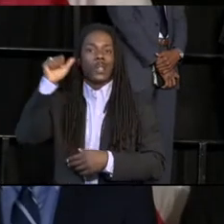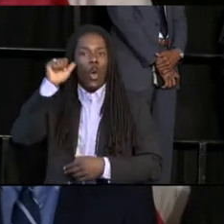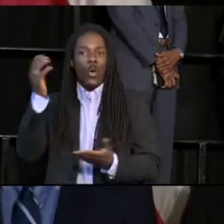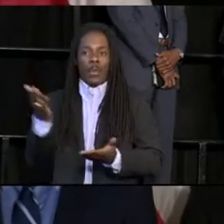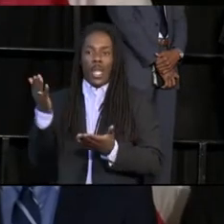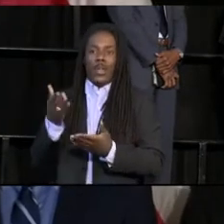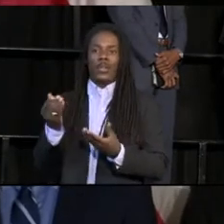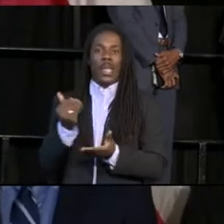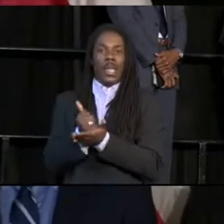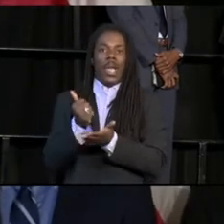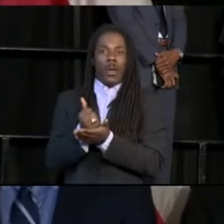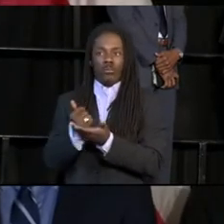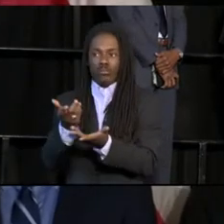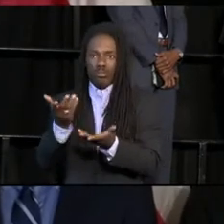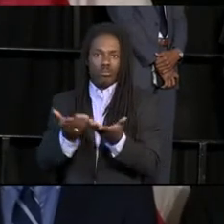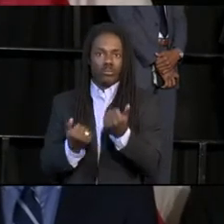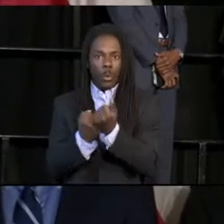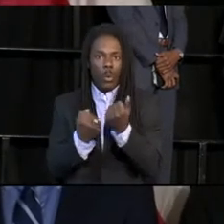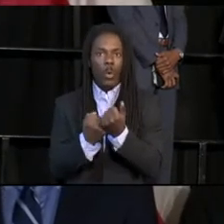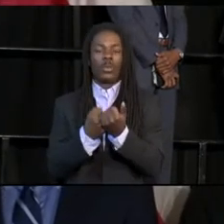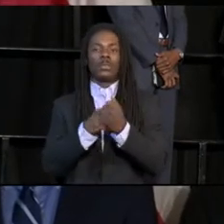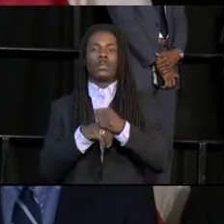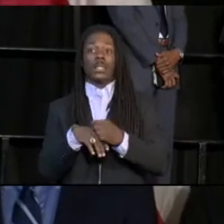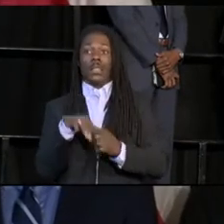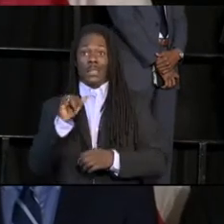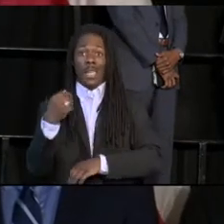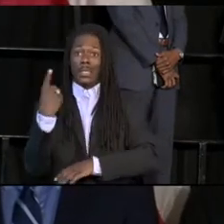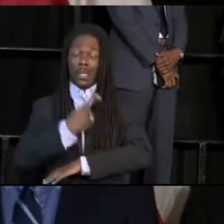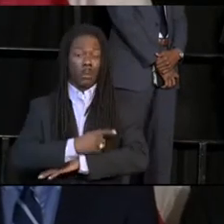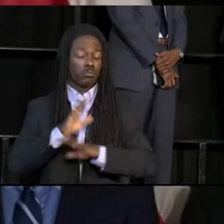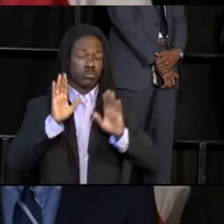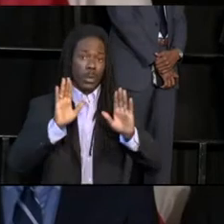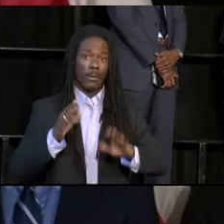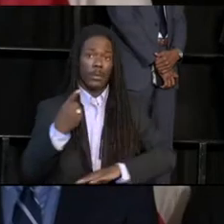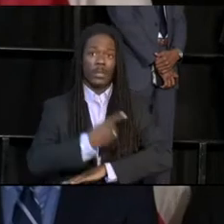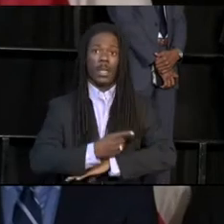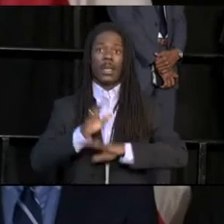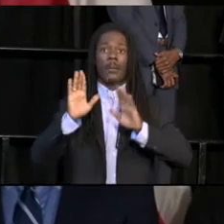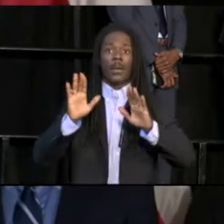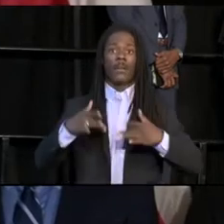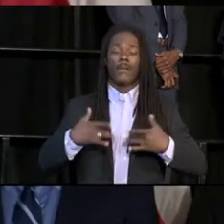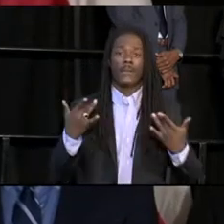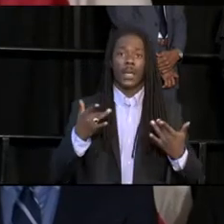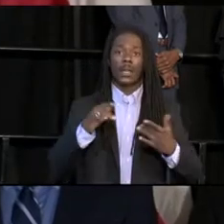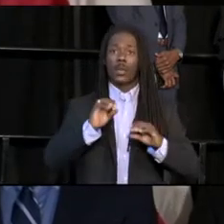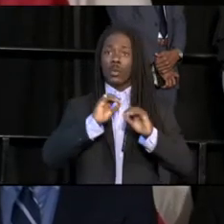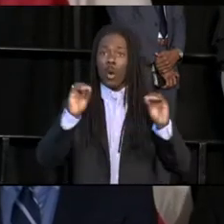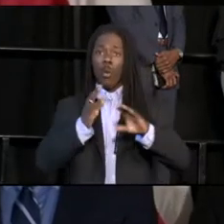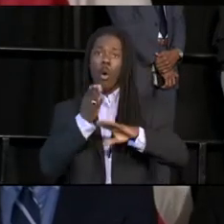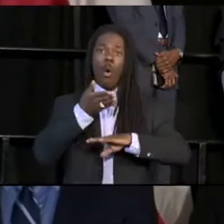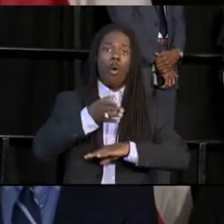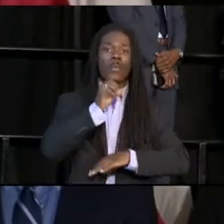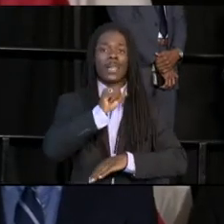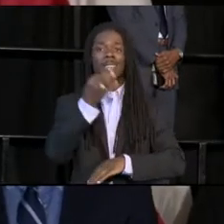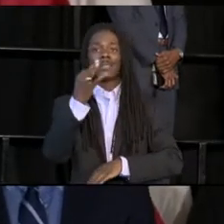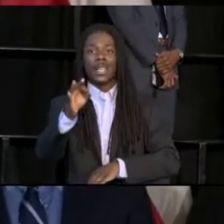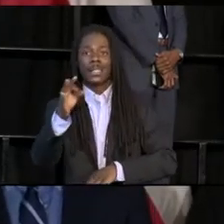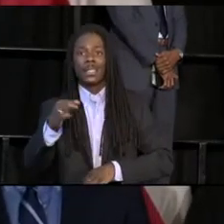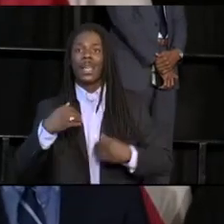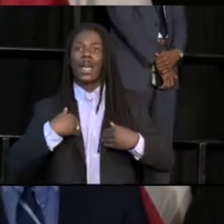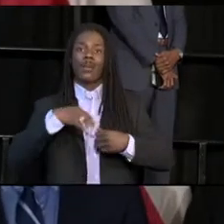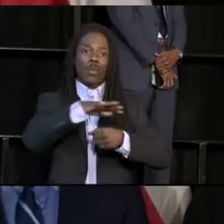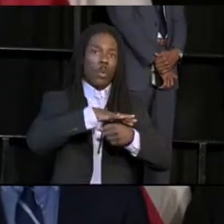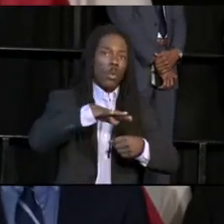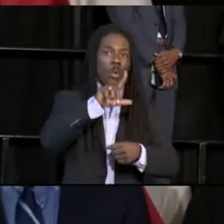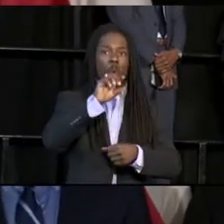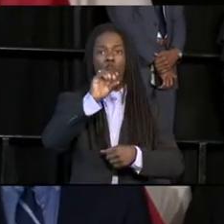here to facilitate. The stage is going to be an amazing day, amazing event. We're not having anyone over the age of 19 speak. We're having local